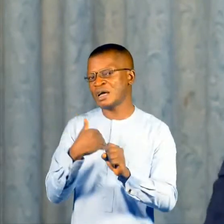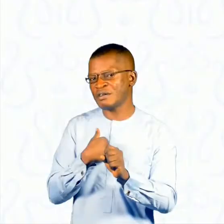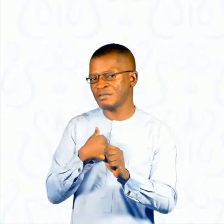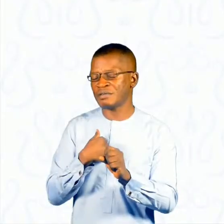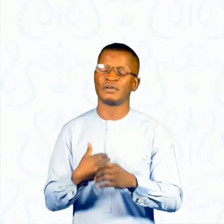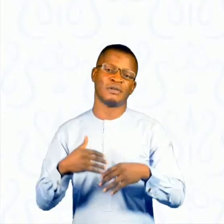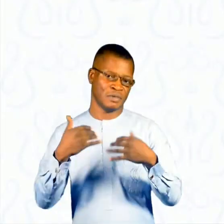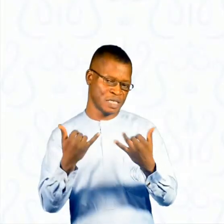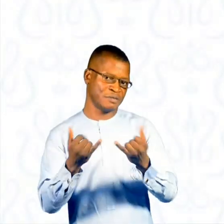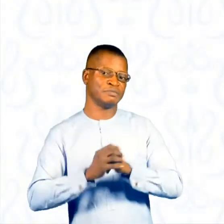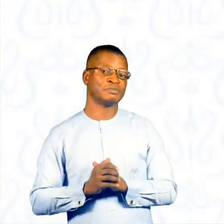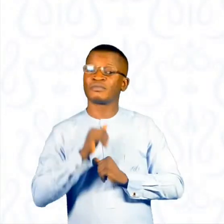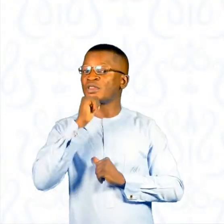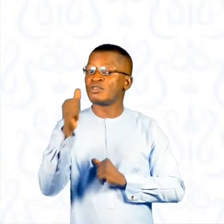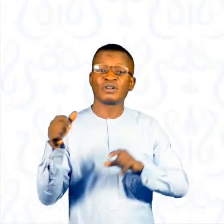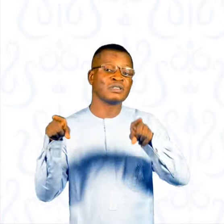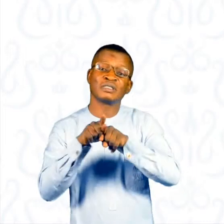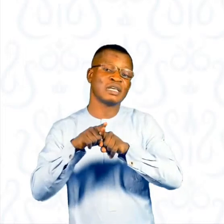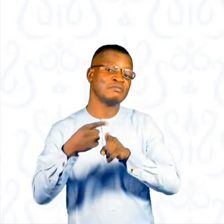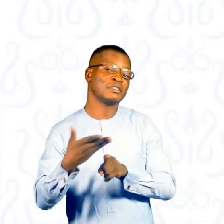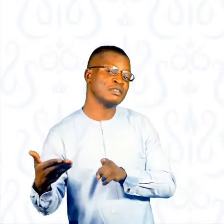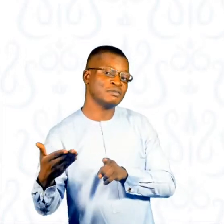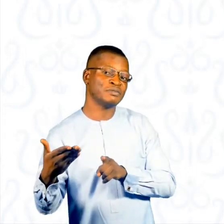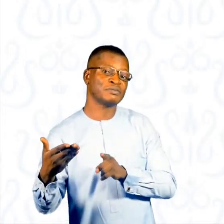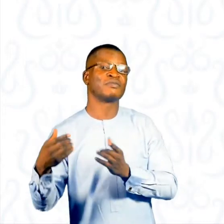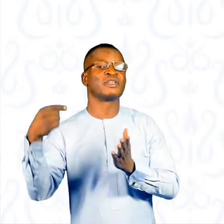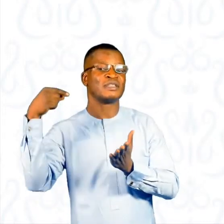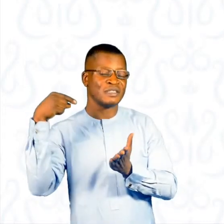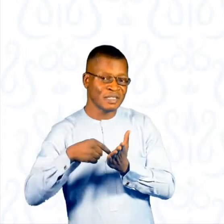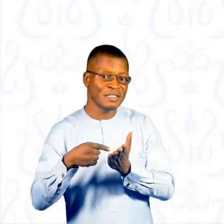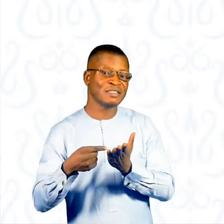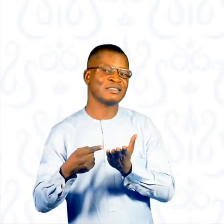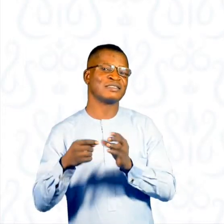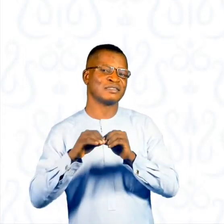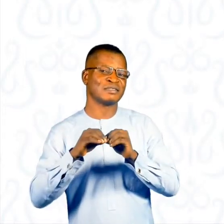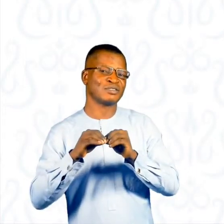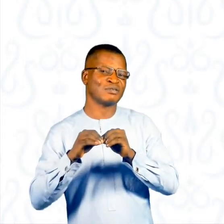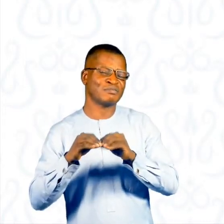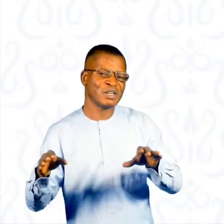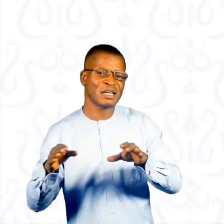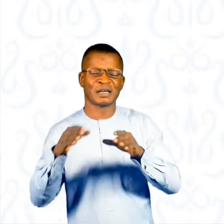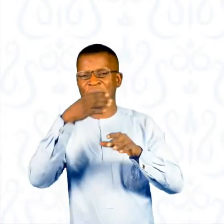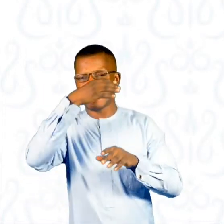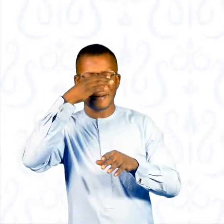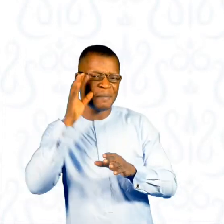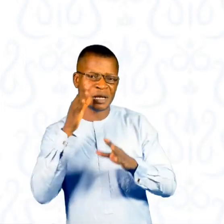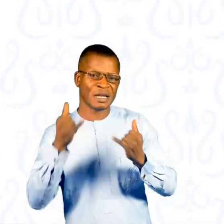system. Now, it is no longer the same thing. This same fostering